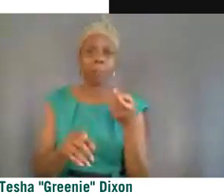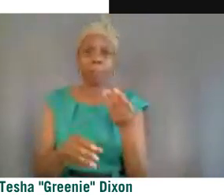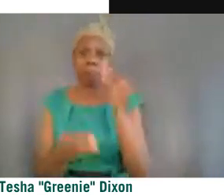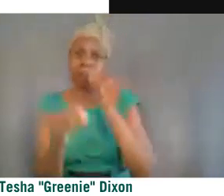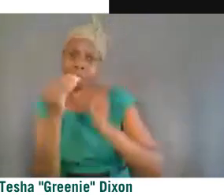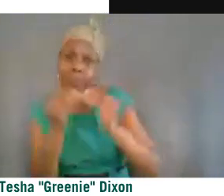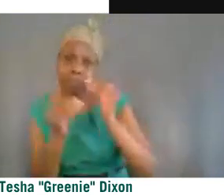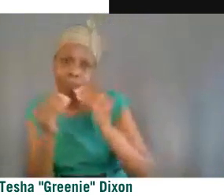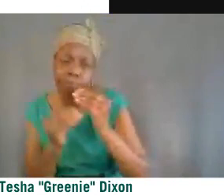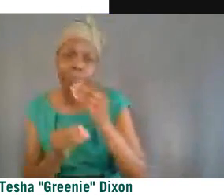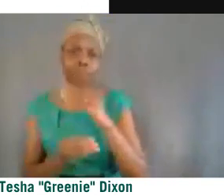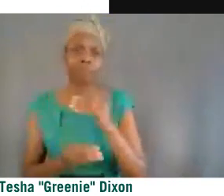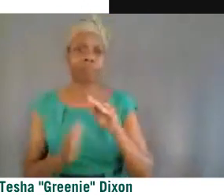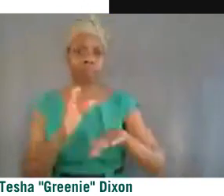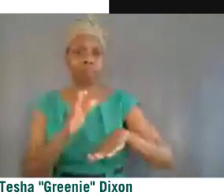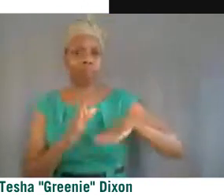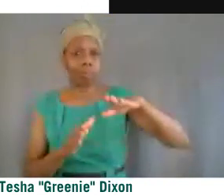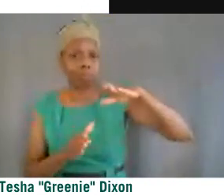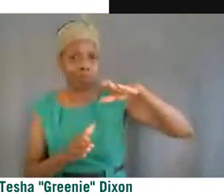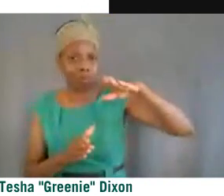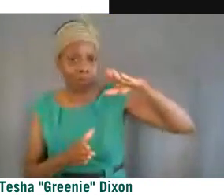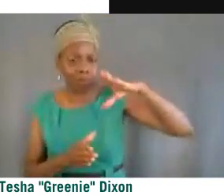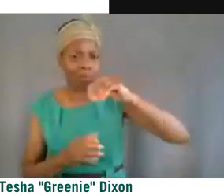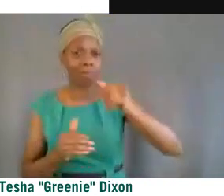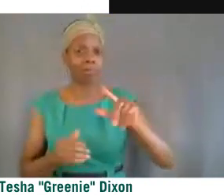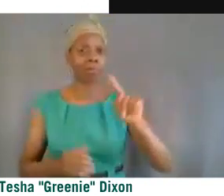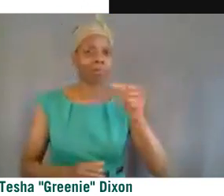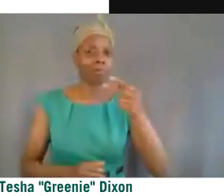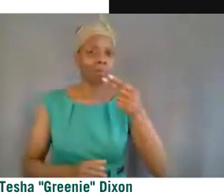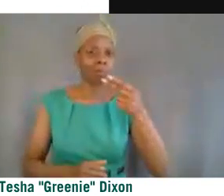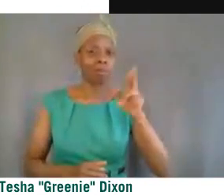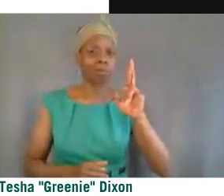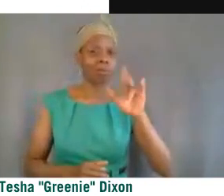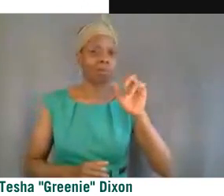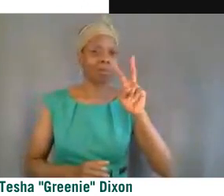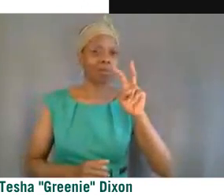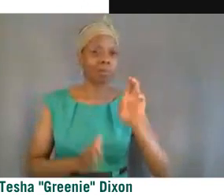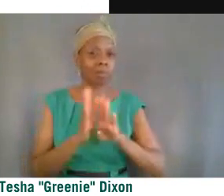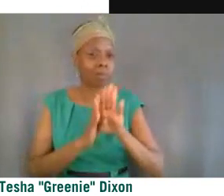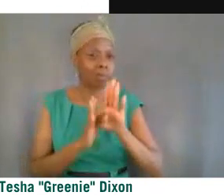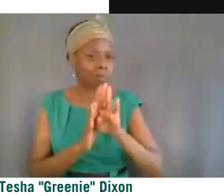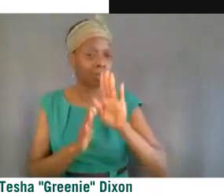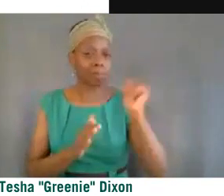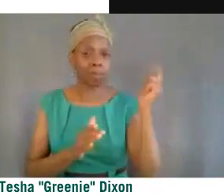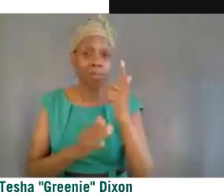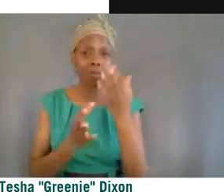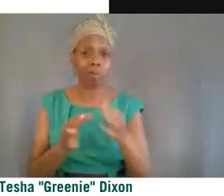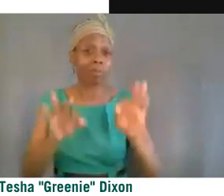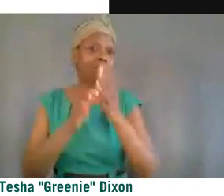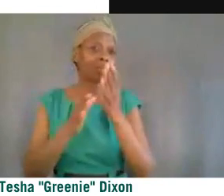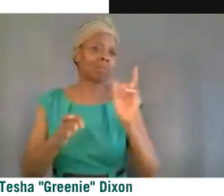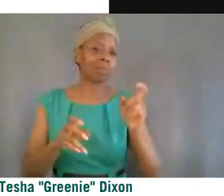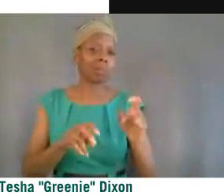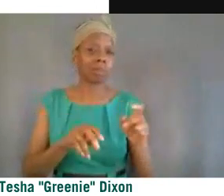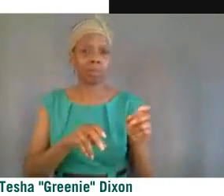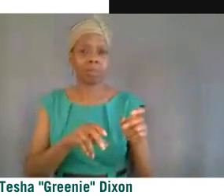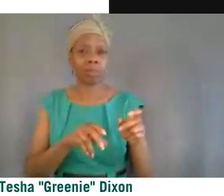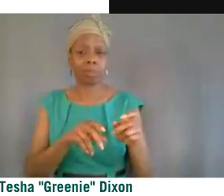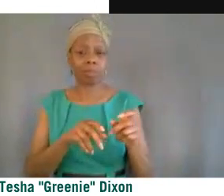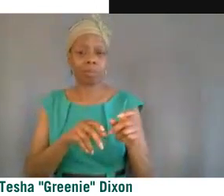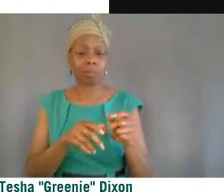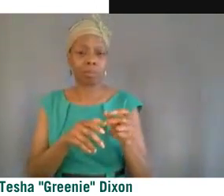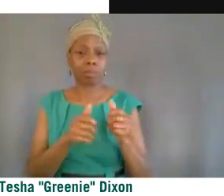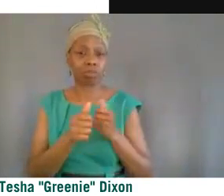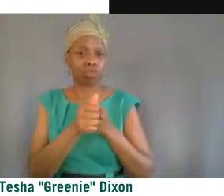and growing and thriving developmentally? These are all things that need to be monitored. So those